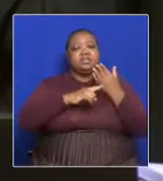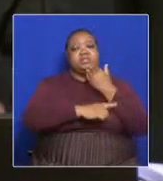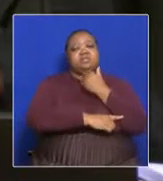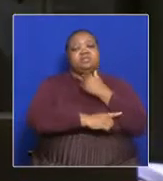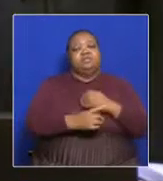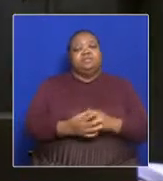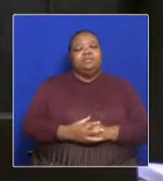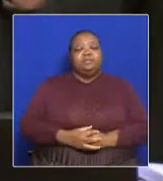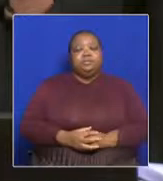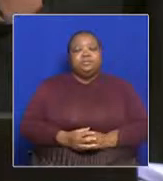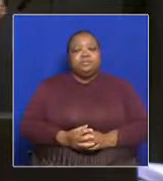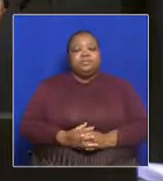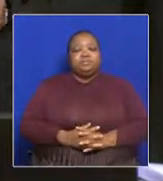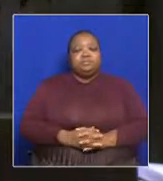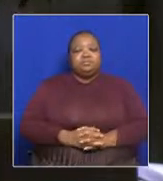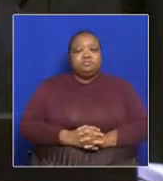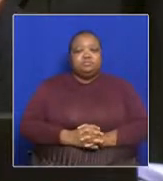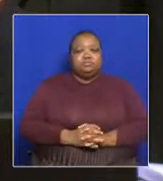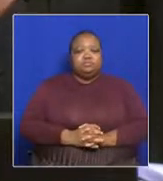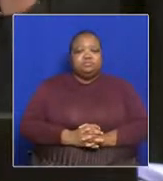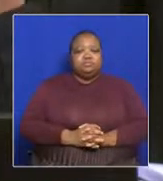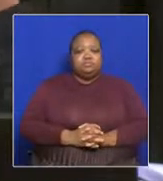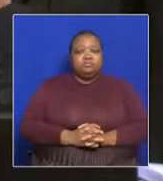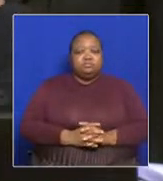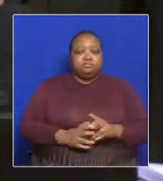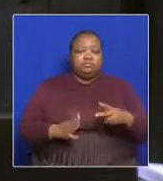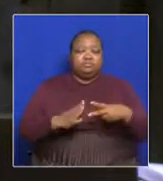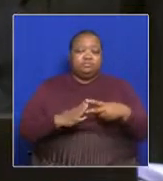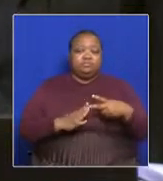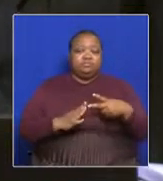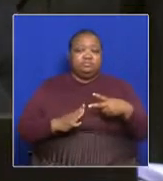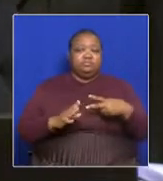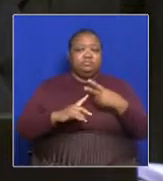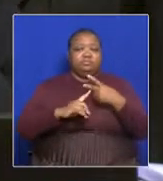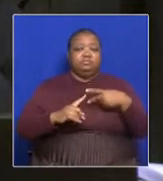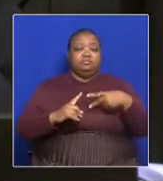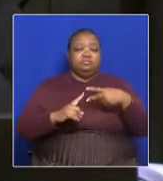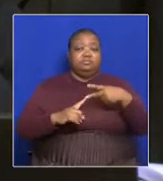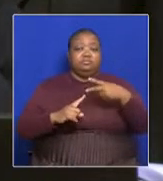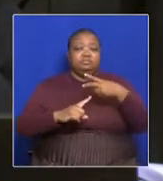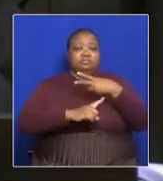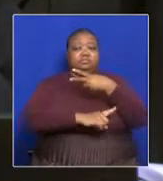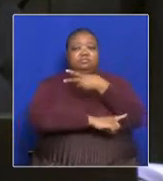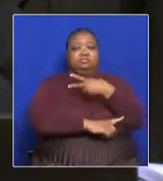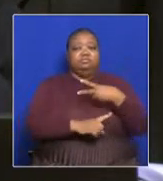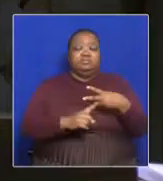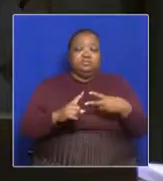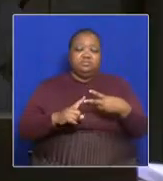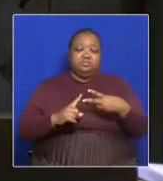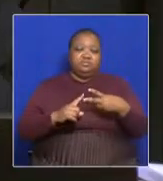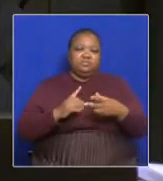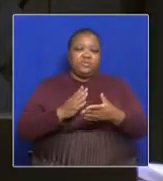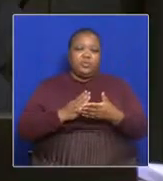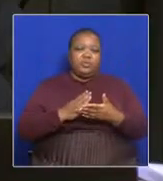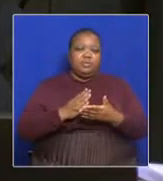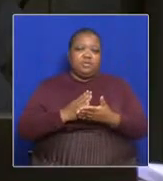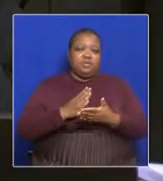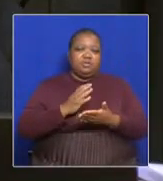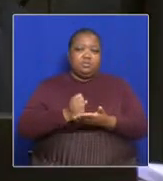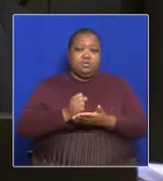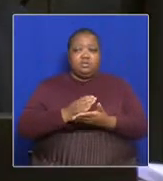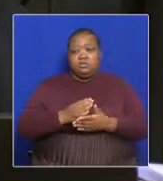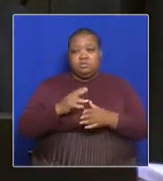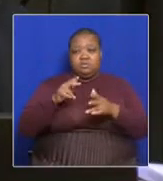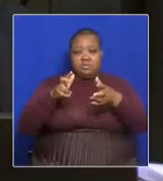can I, in fact, two last questions. And the one is just to make sure that I have correctly understood your